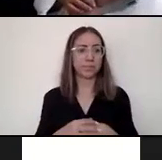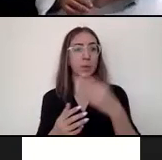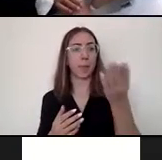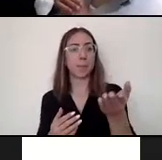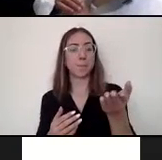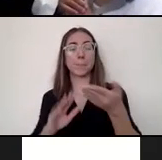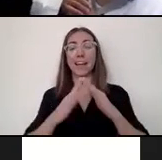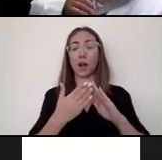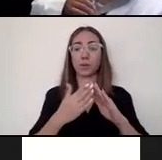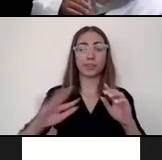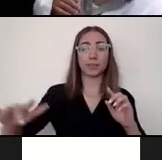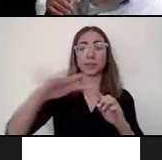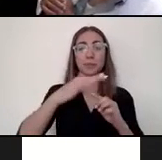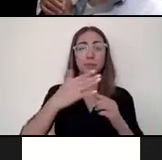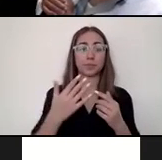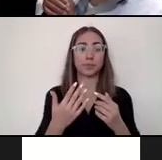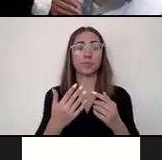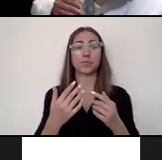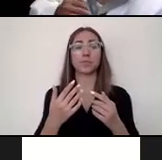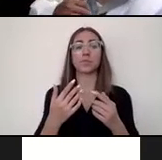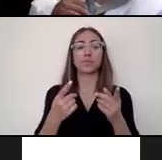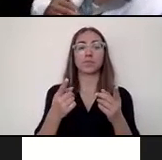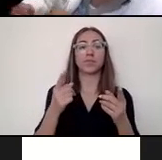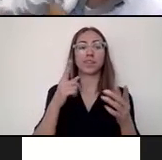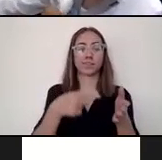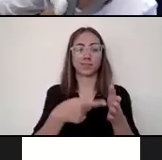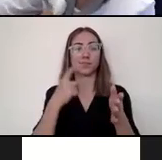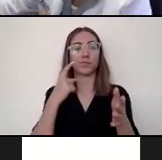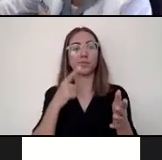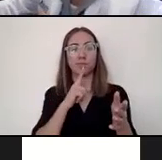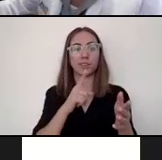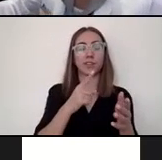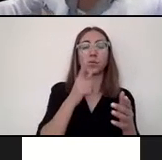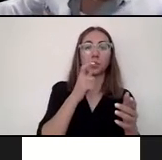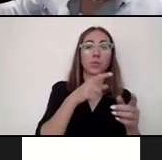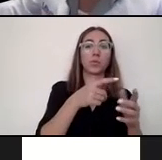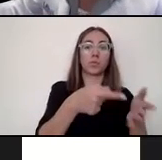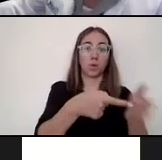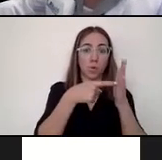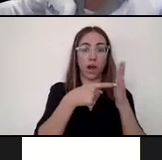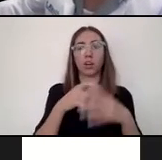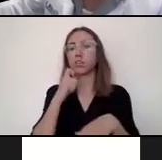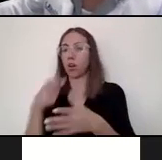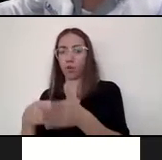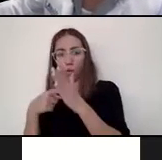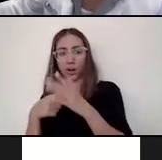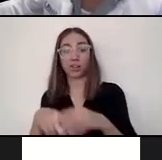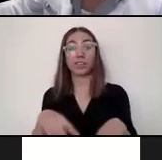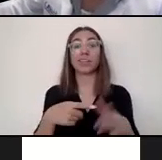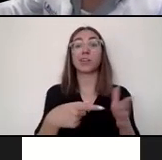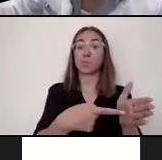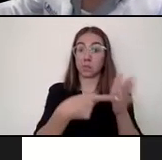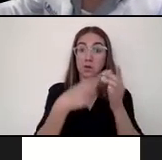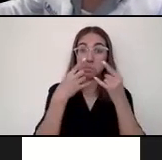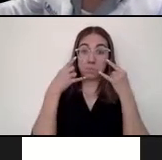counties that took universal masking mandates versus those that didn't. And what you see is that once the mandates went into effect, these were